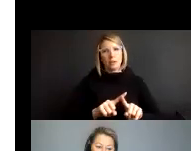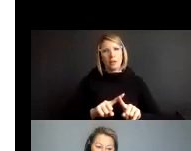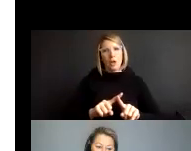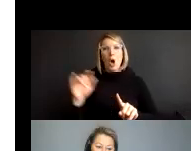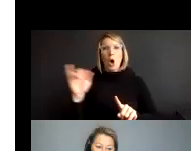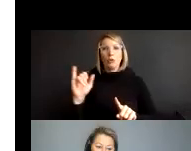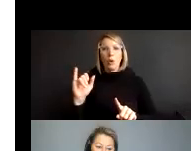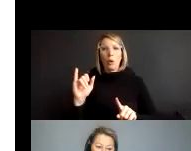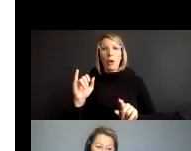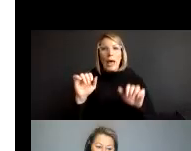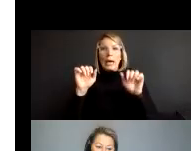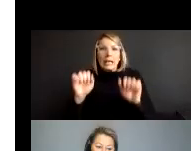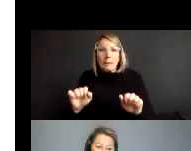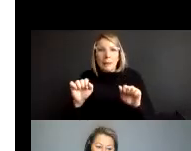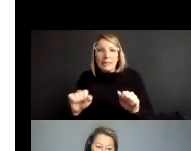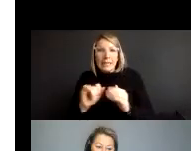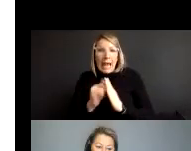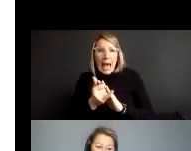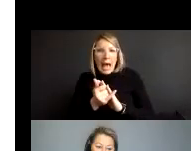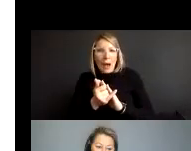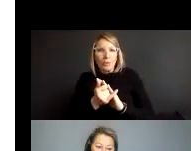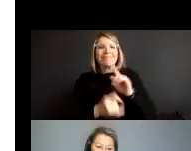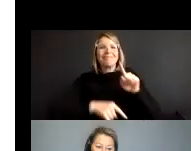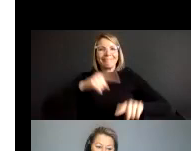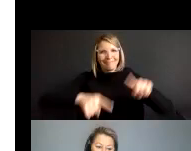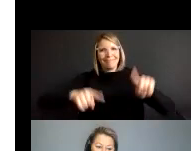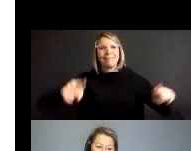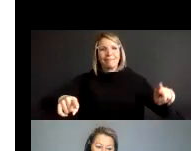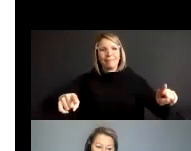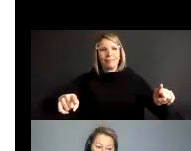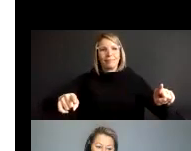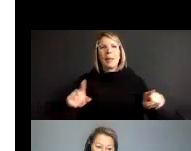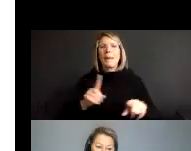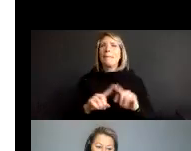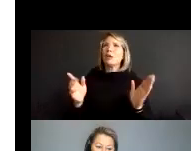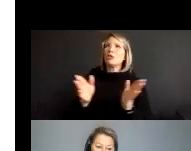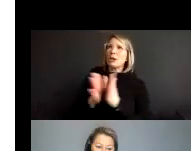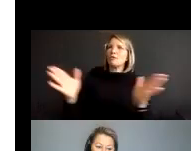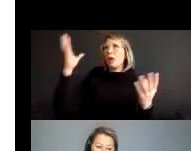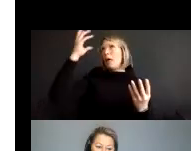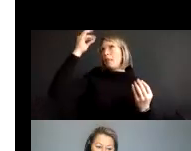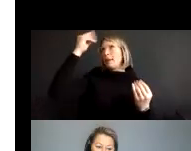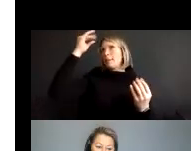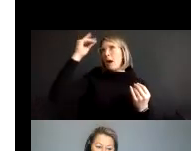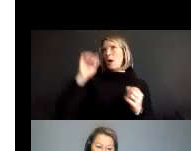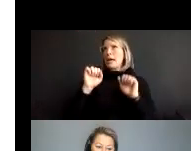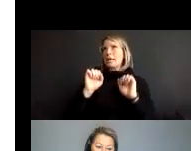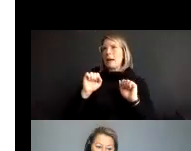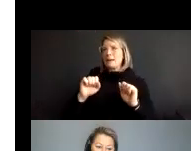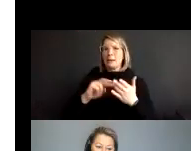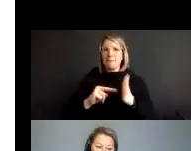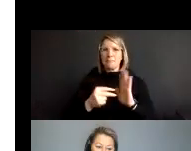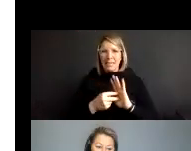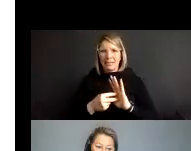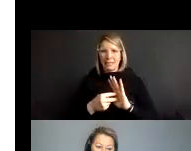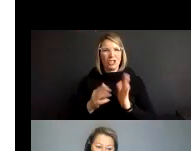different. But these are just some general things to consider kind of when we're thinking about just the idea of capacity and a lack of capacity.